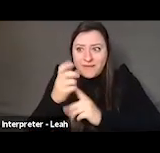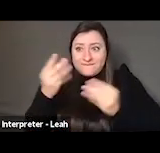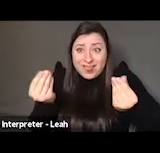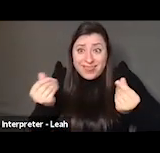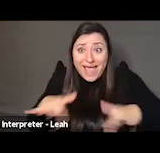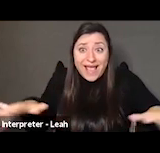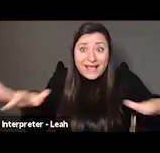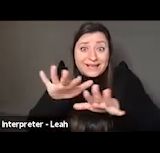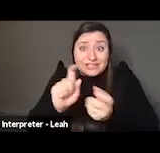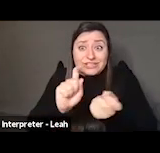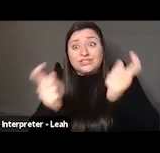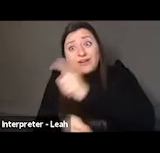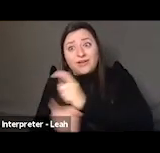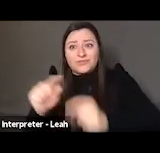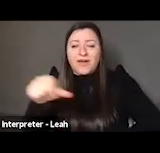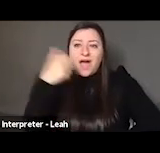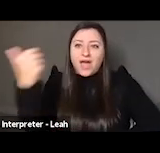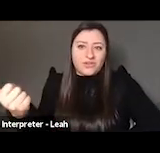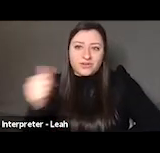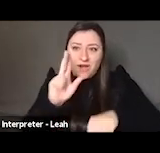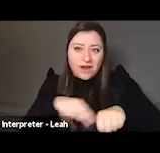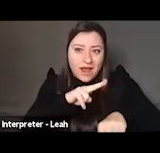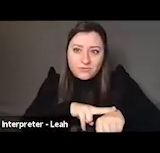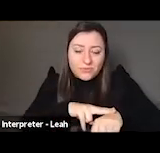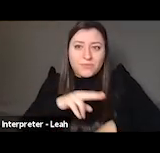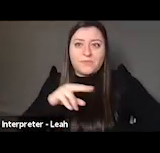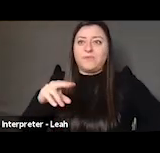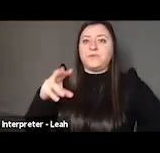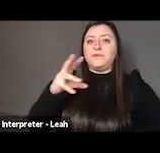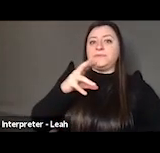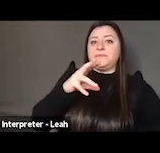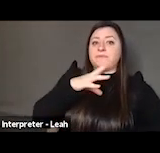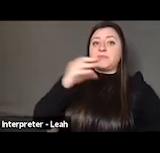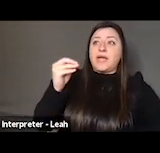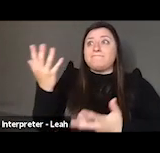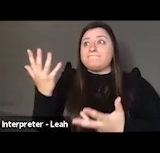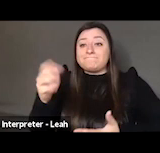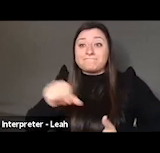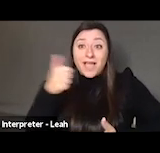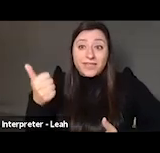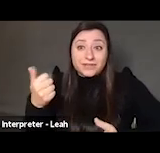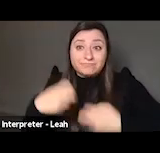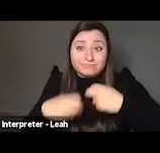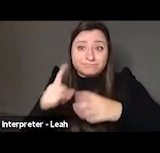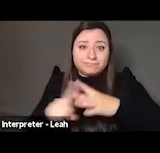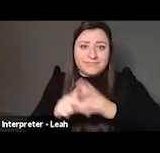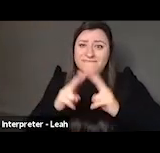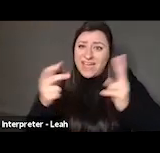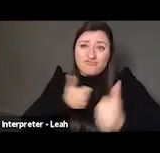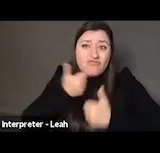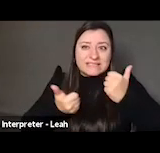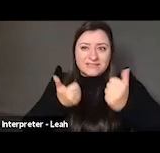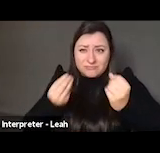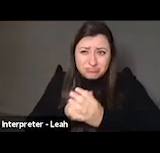else. But, and then the unintended consequence is that this is a very aggressive invasive species. So it has no